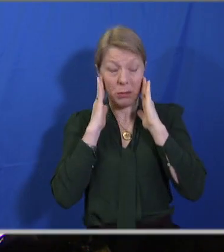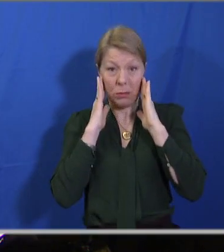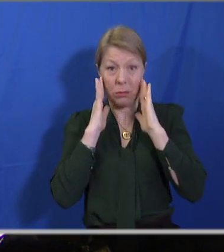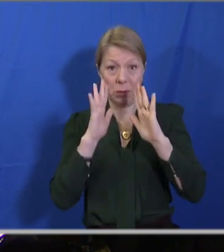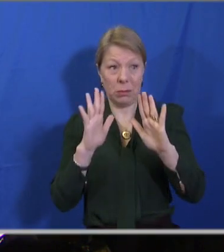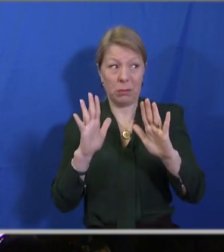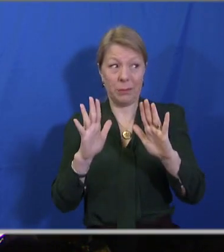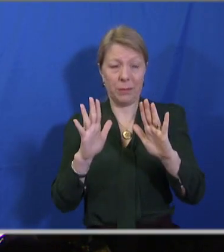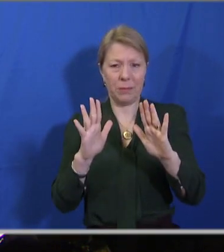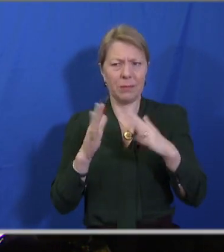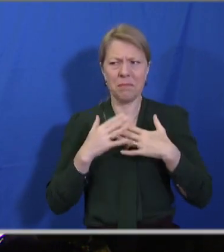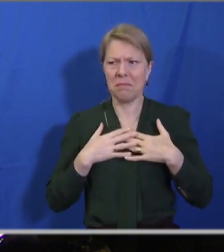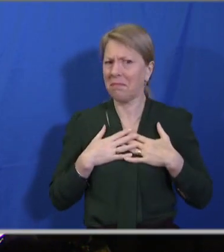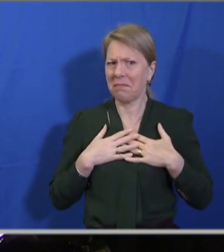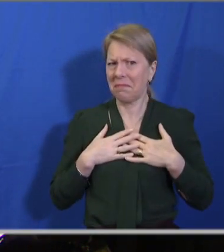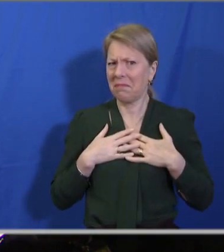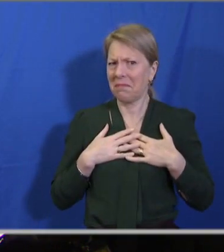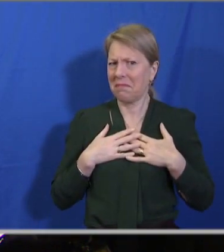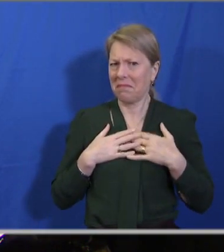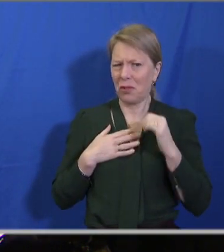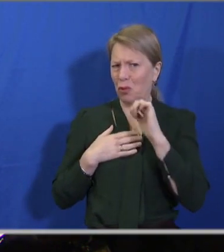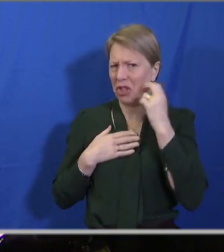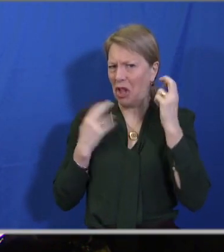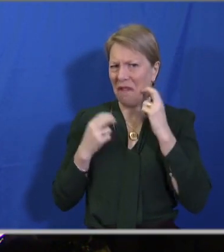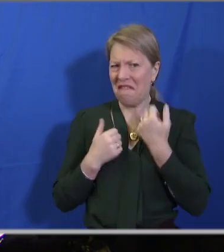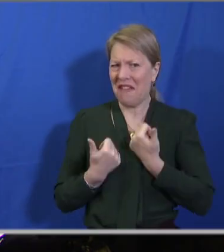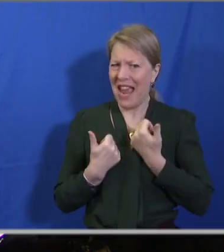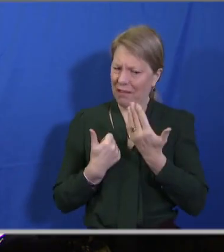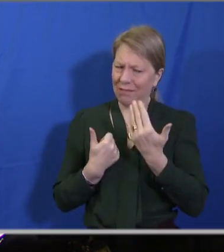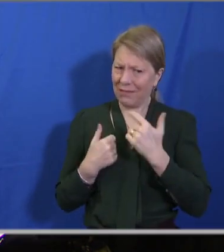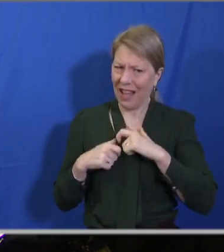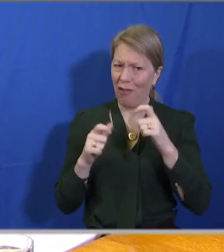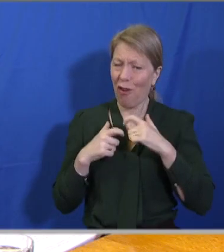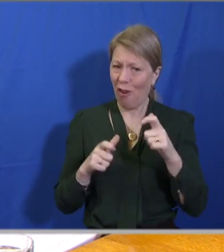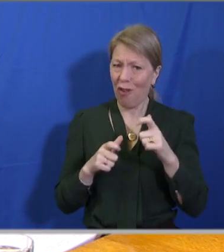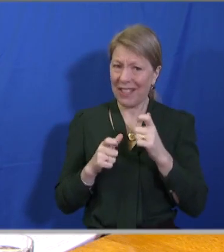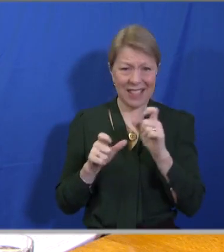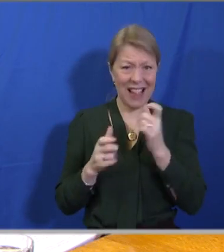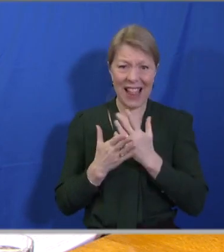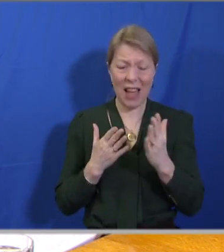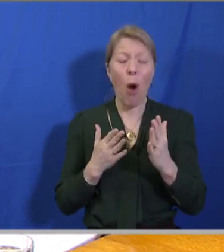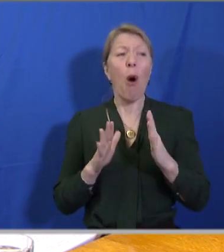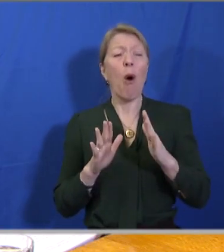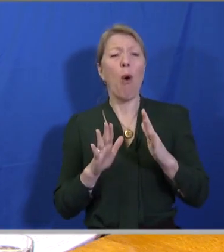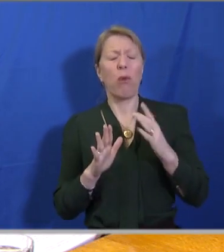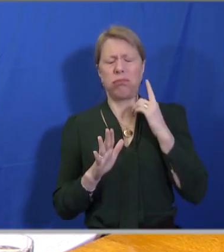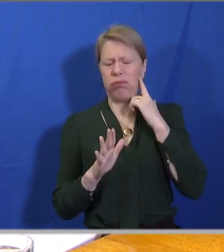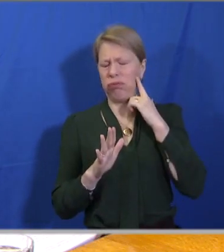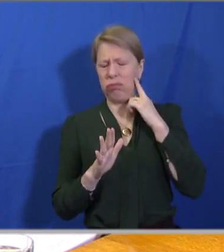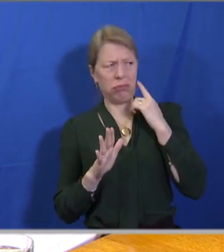Okay, there's no feedback in the room, so okay. Yeah, you're still clear to us. Okay, Minister, no, yeah. that's all right,